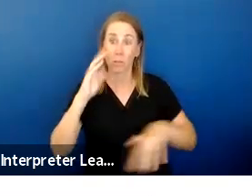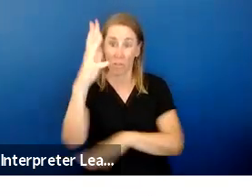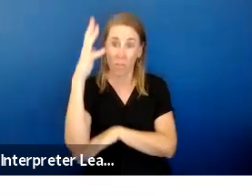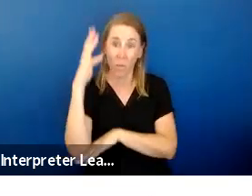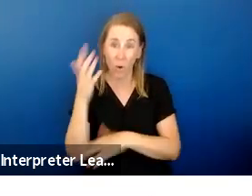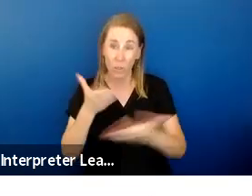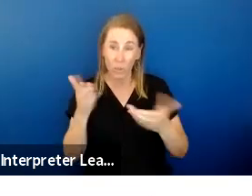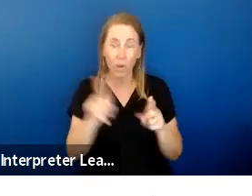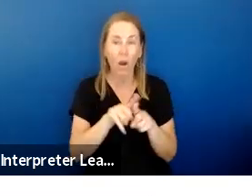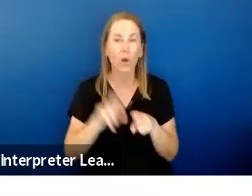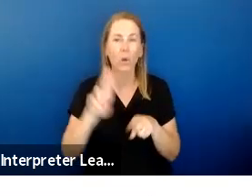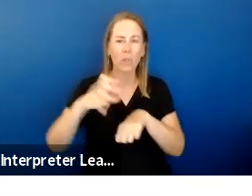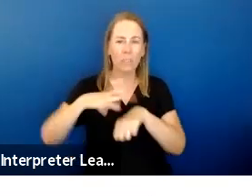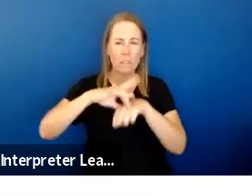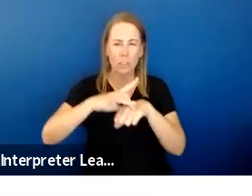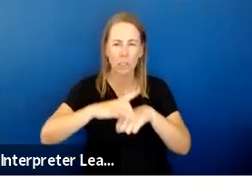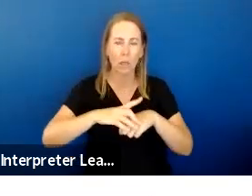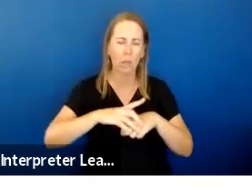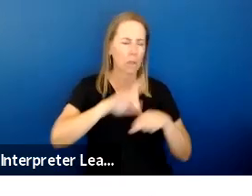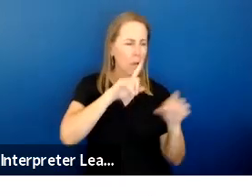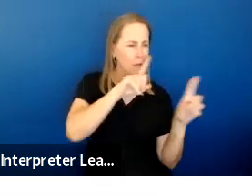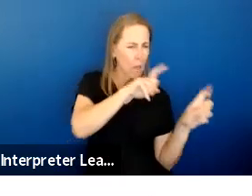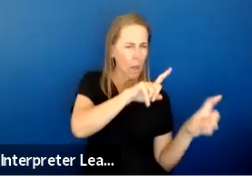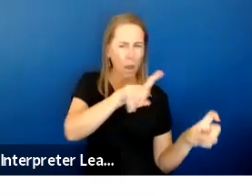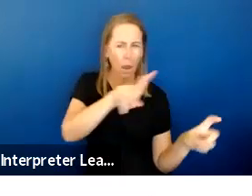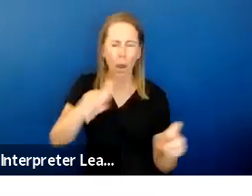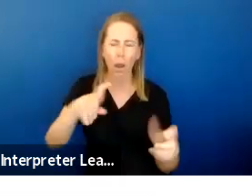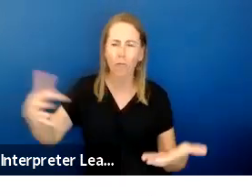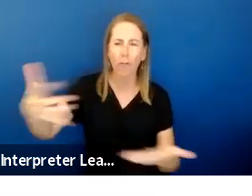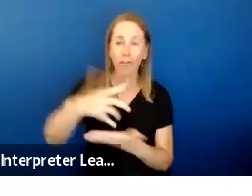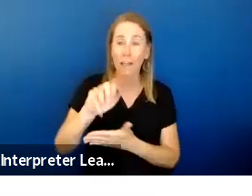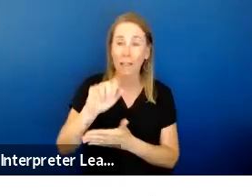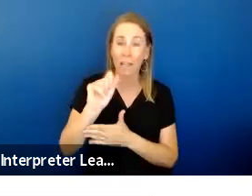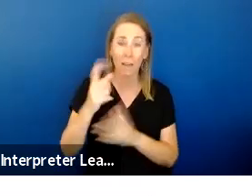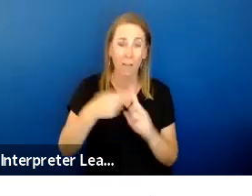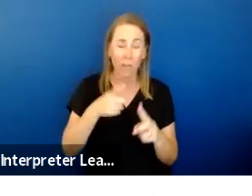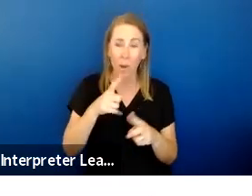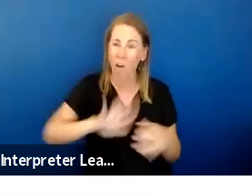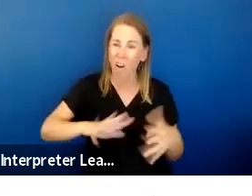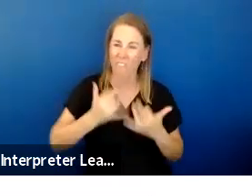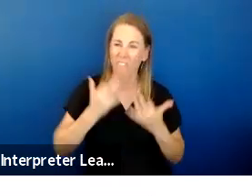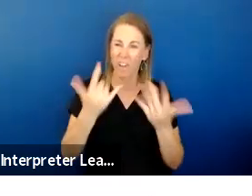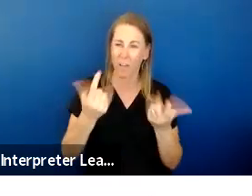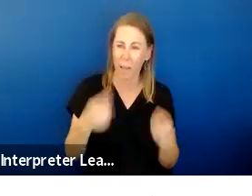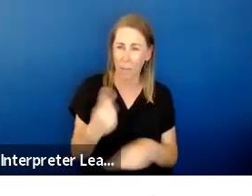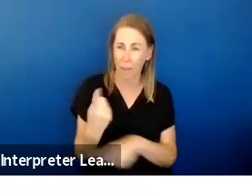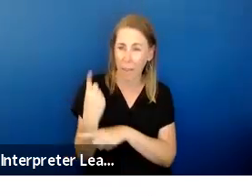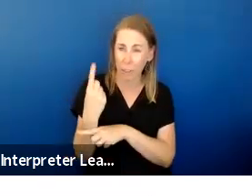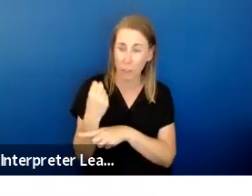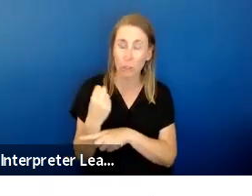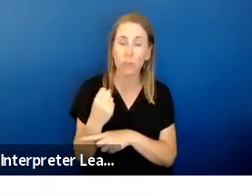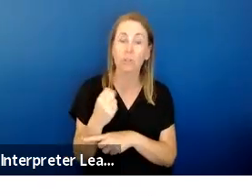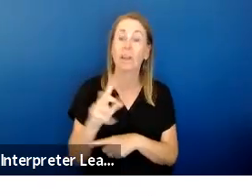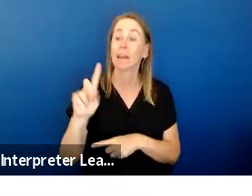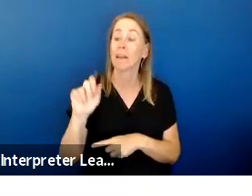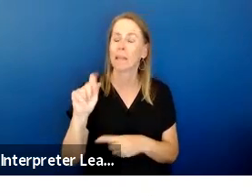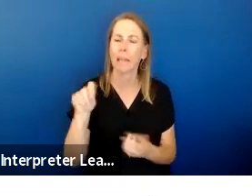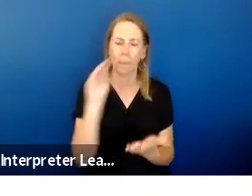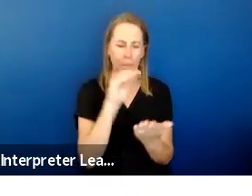data from both the East Troublesome as well as the Cameron Peak fires that occurred last year. And that data was used to compile what's called a